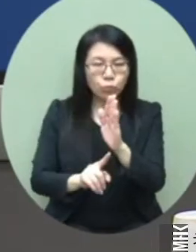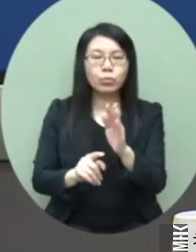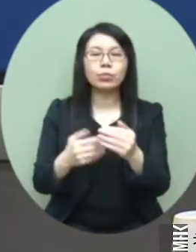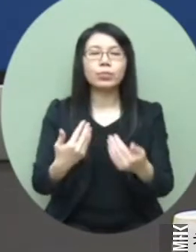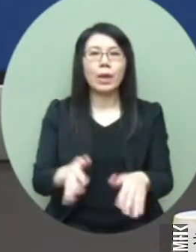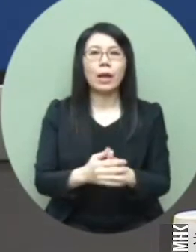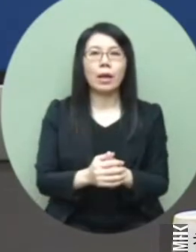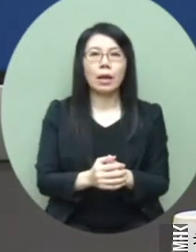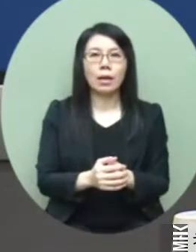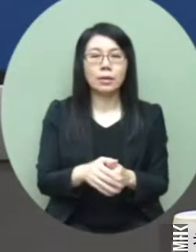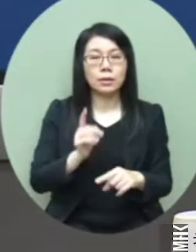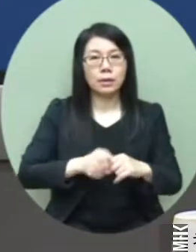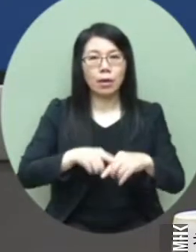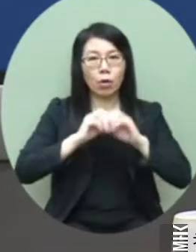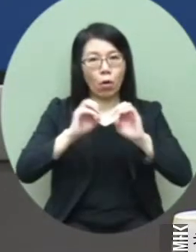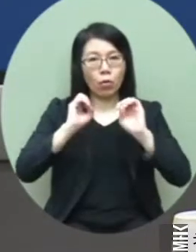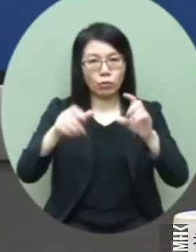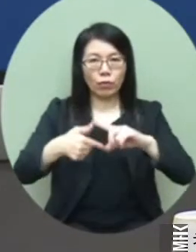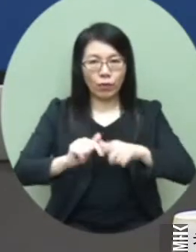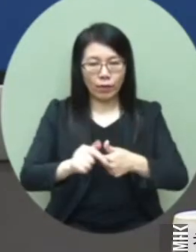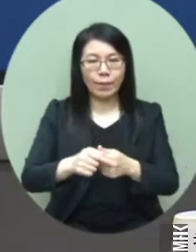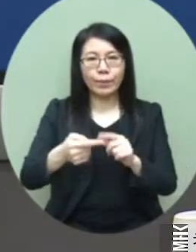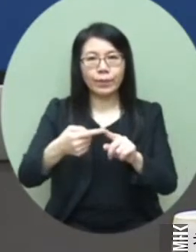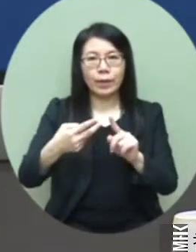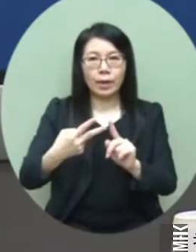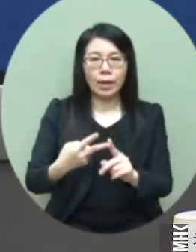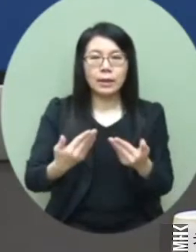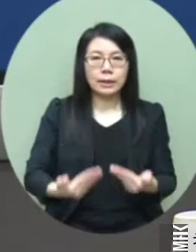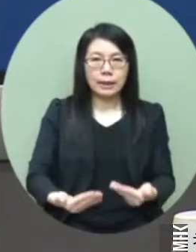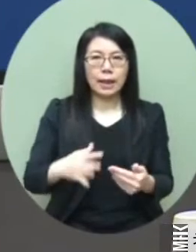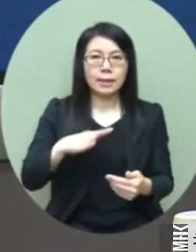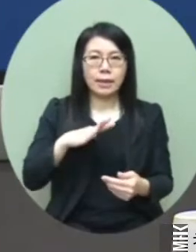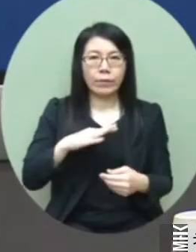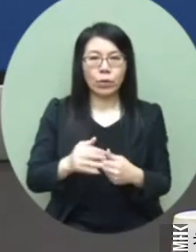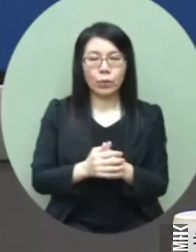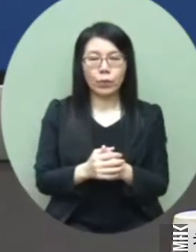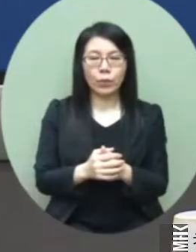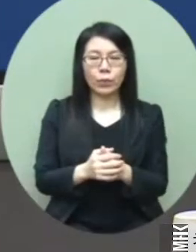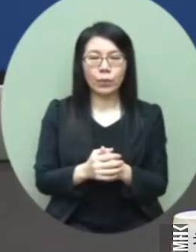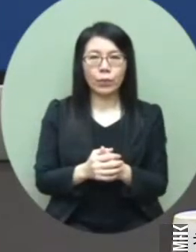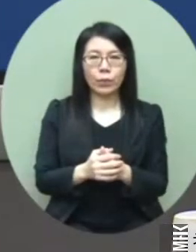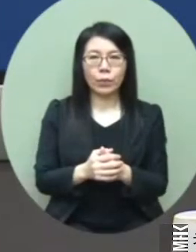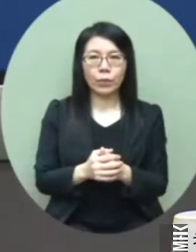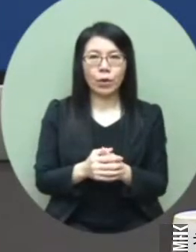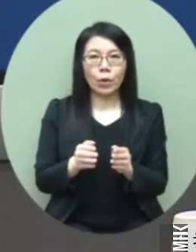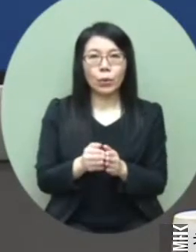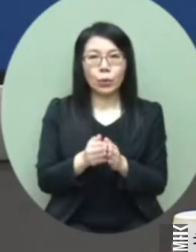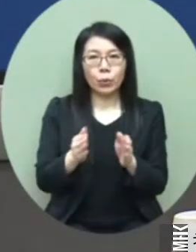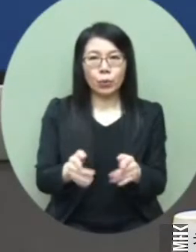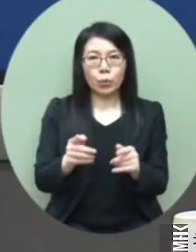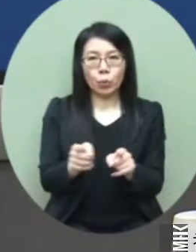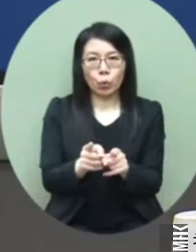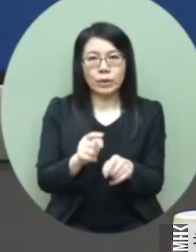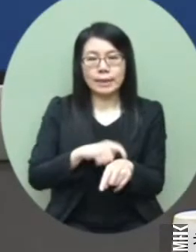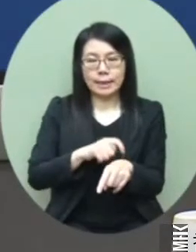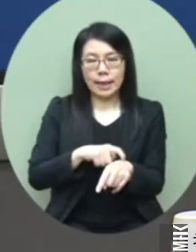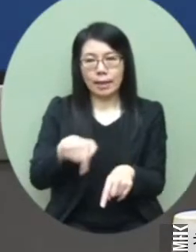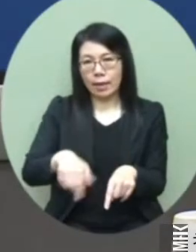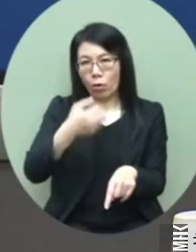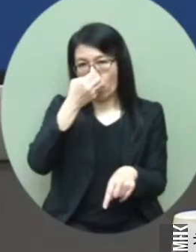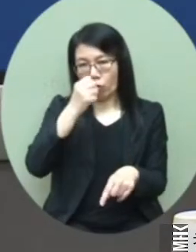the other hand, at this point in time and into the near future, Hong Kong is much, much better